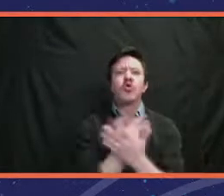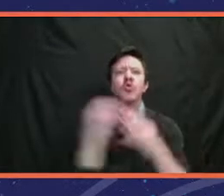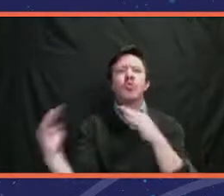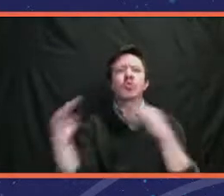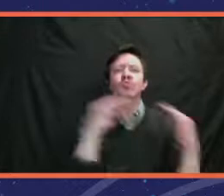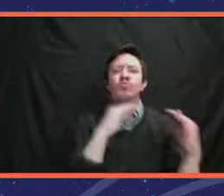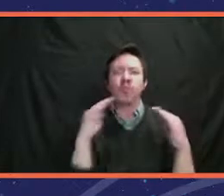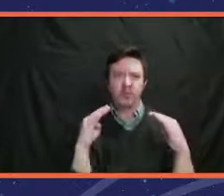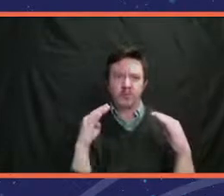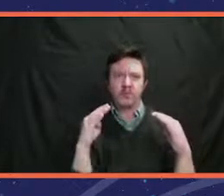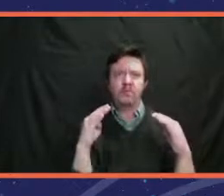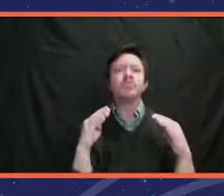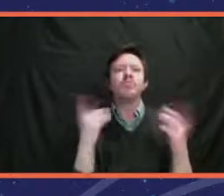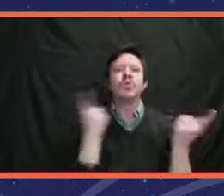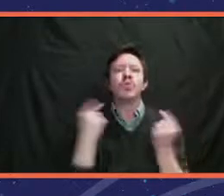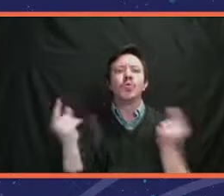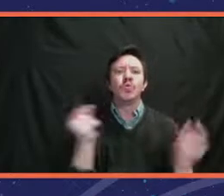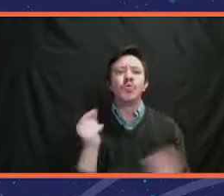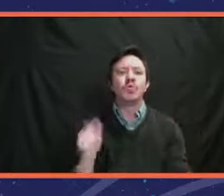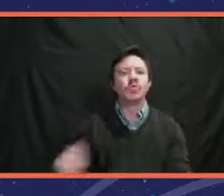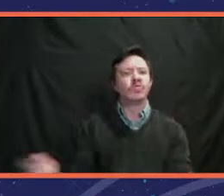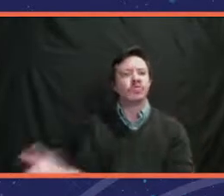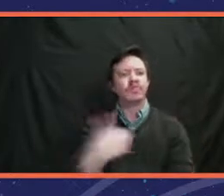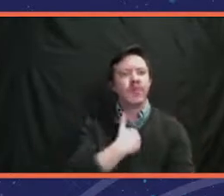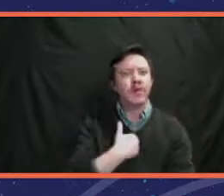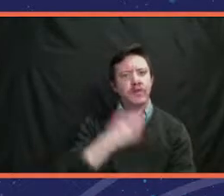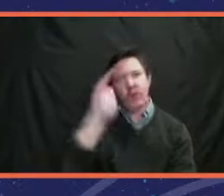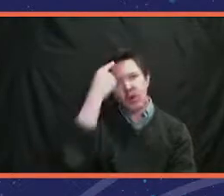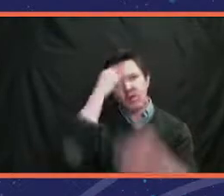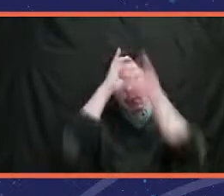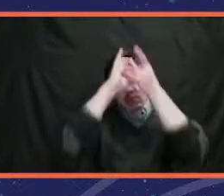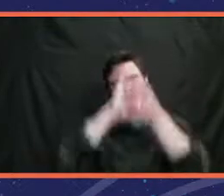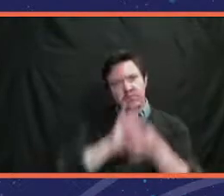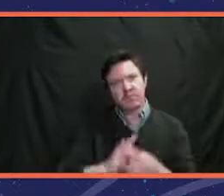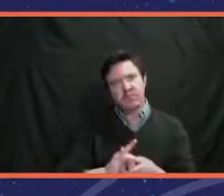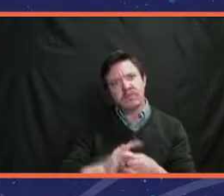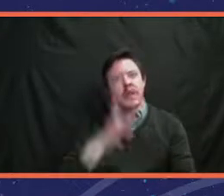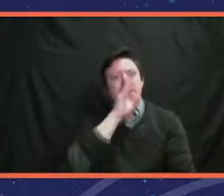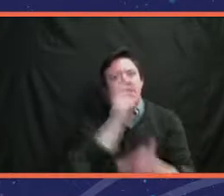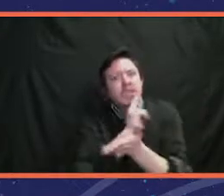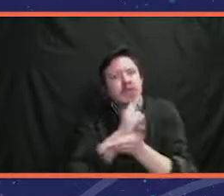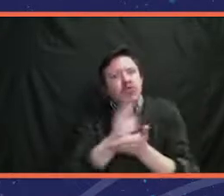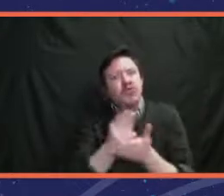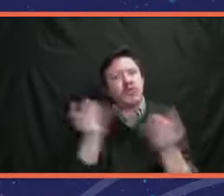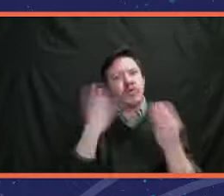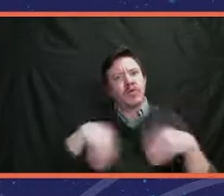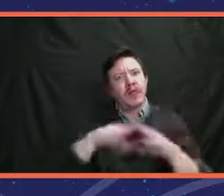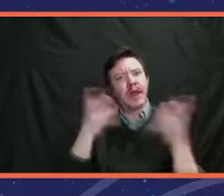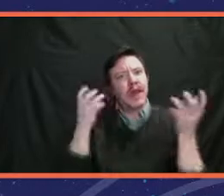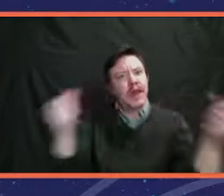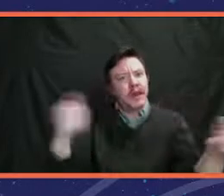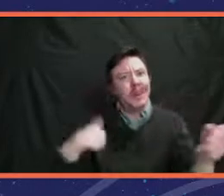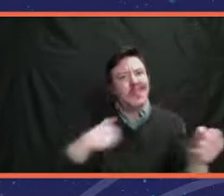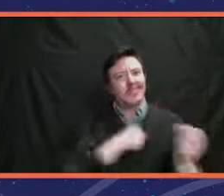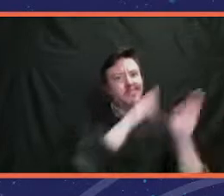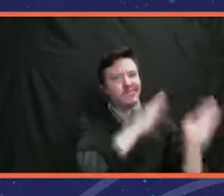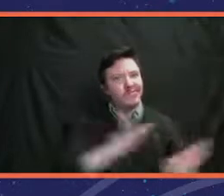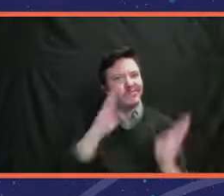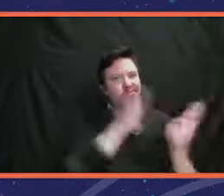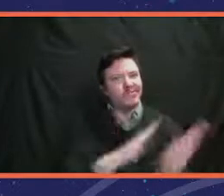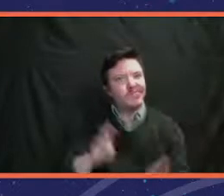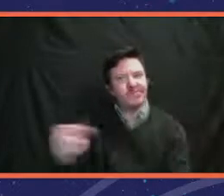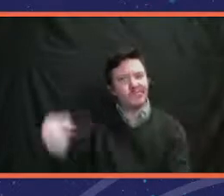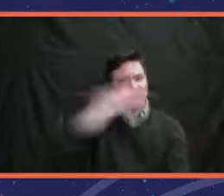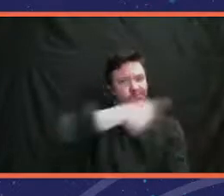spirit meets mind, speak truth to heal the land, organizing ourselves towards self-governance, personal